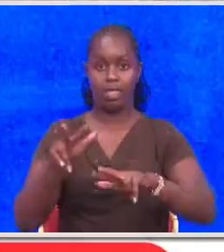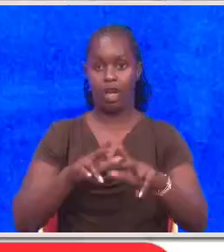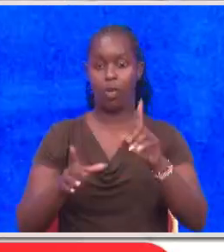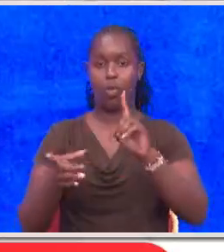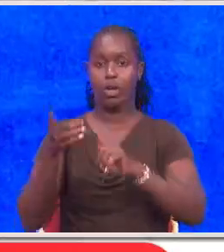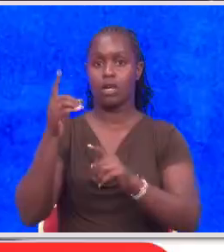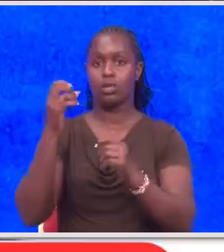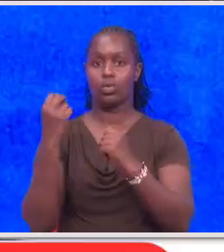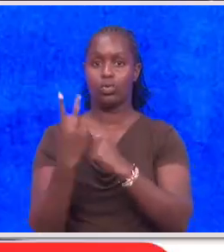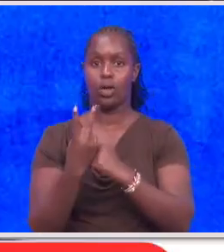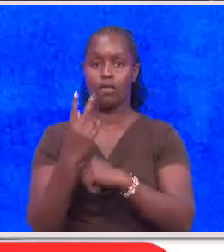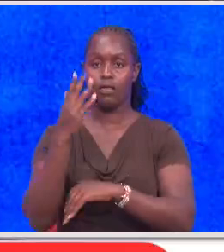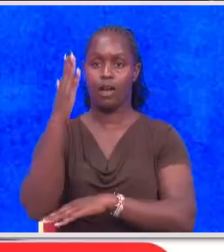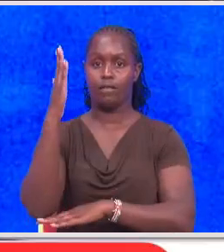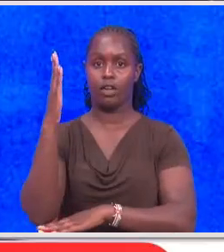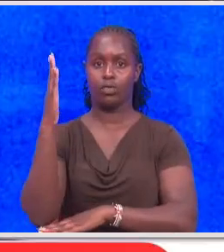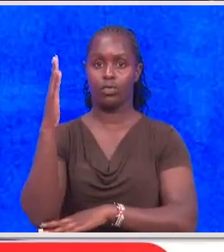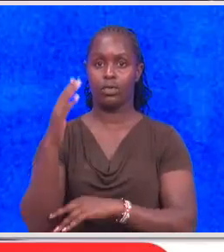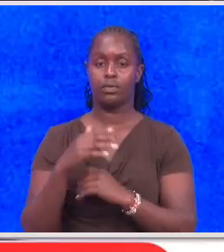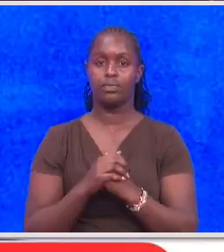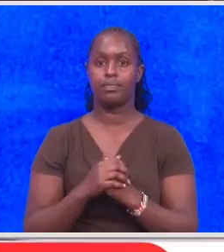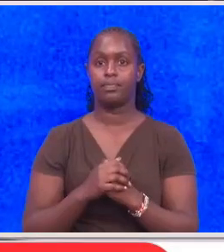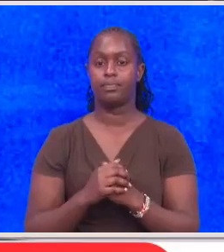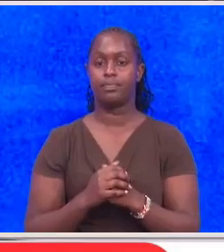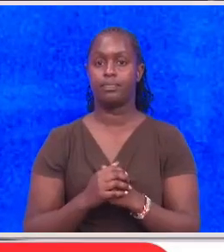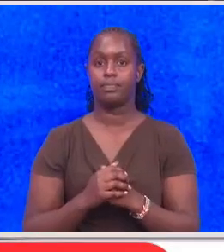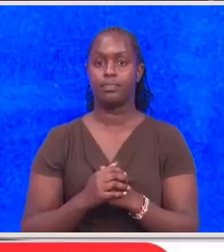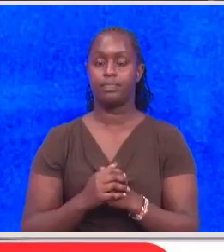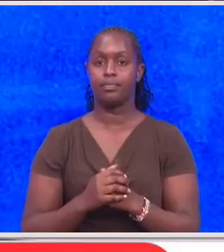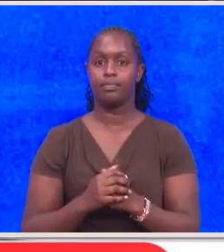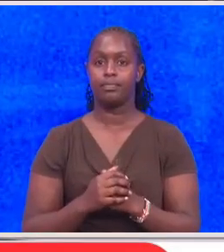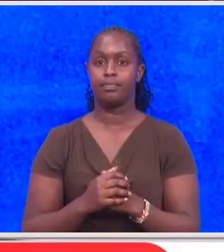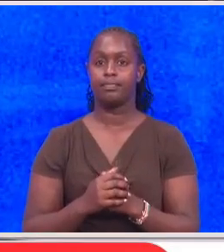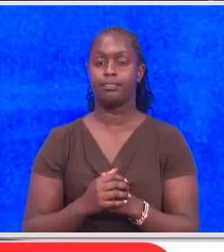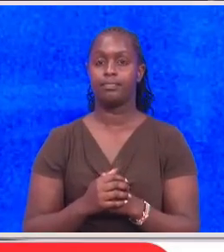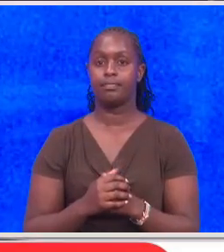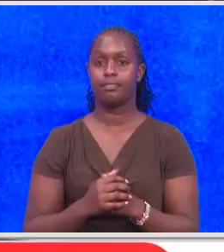in the afternoon. Now, to inject energy into the development of